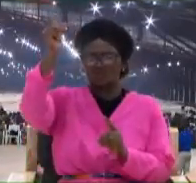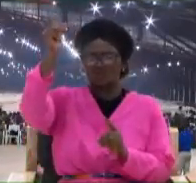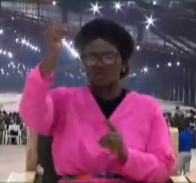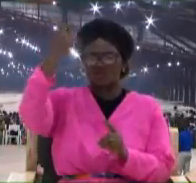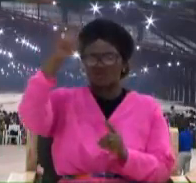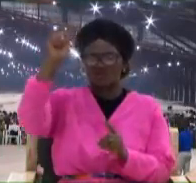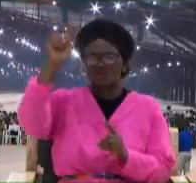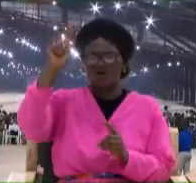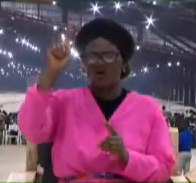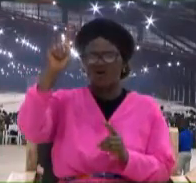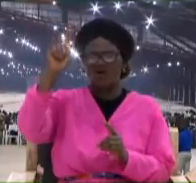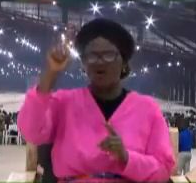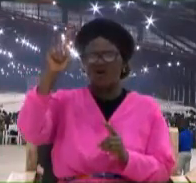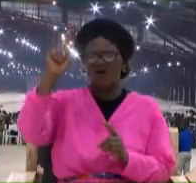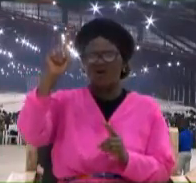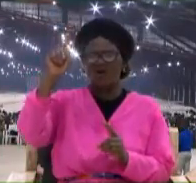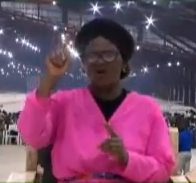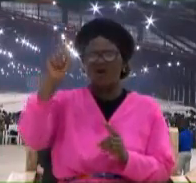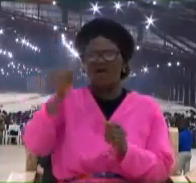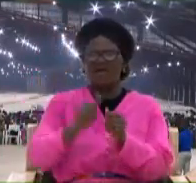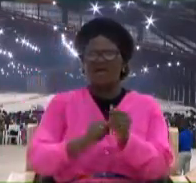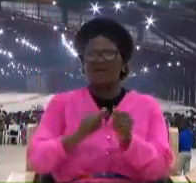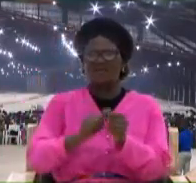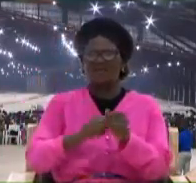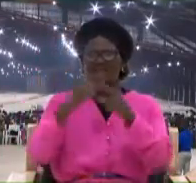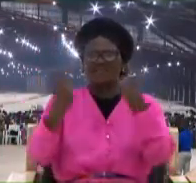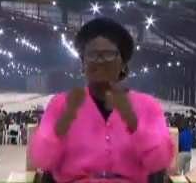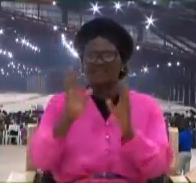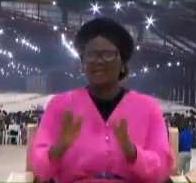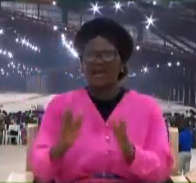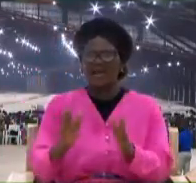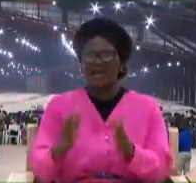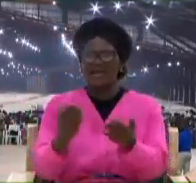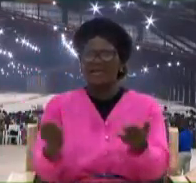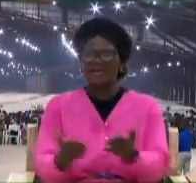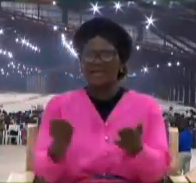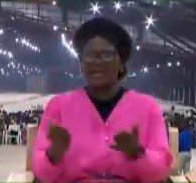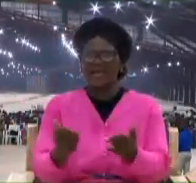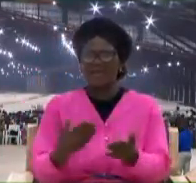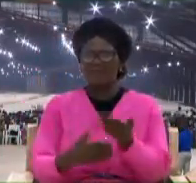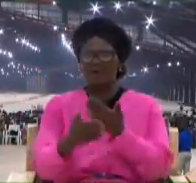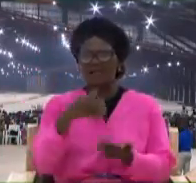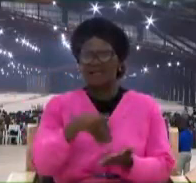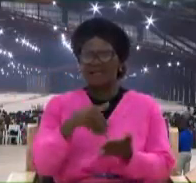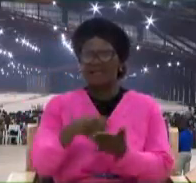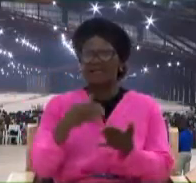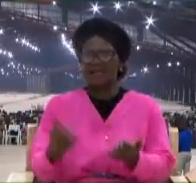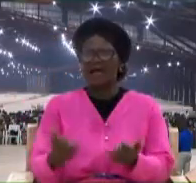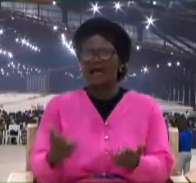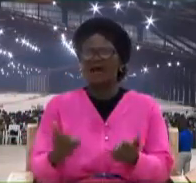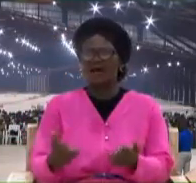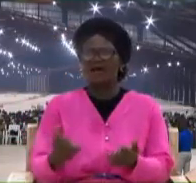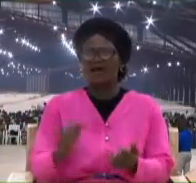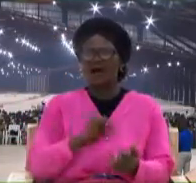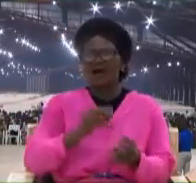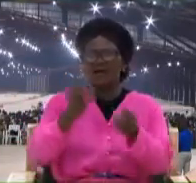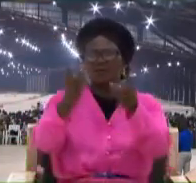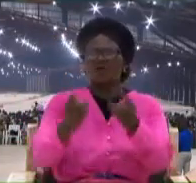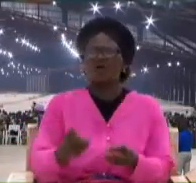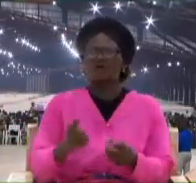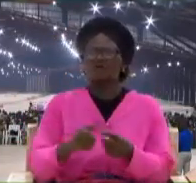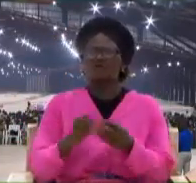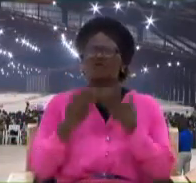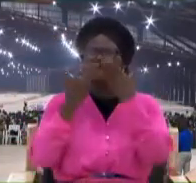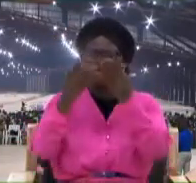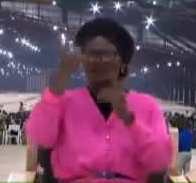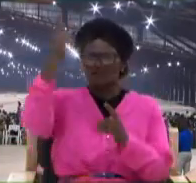for every sinner. I want to thank you because there's always room in your home for the backslider